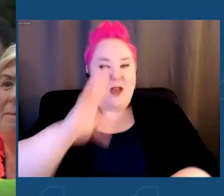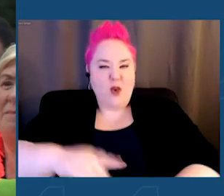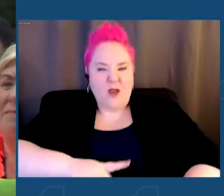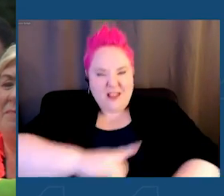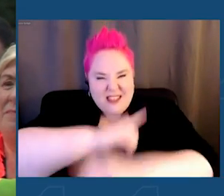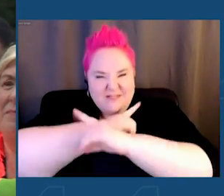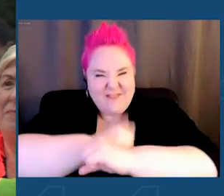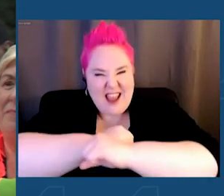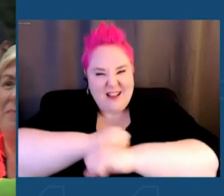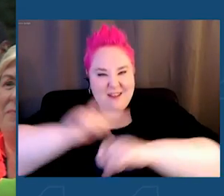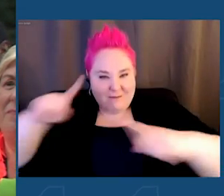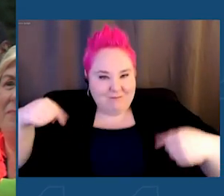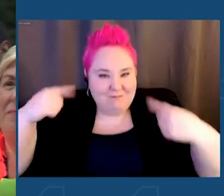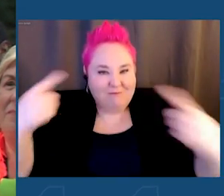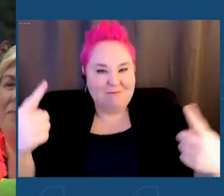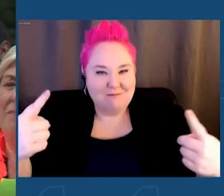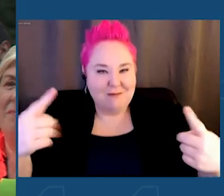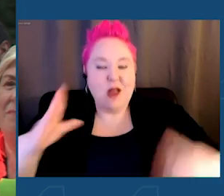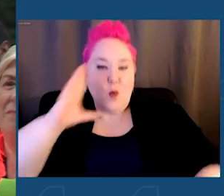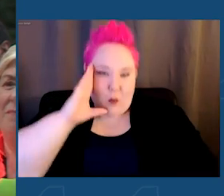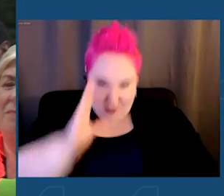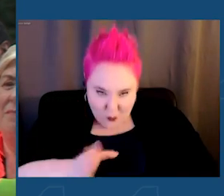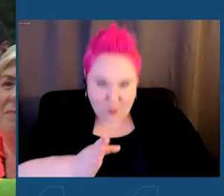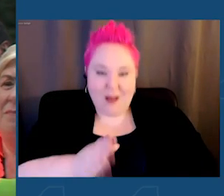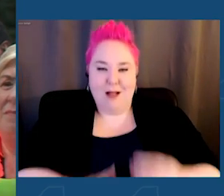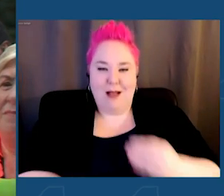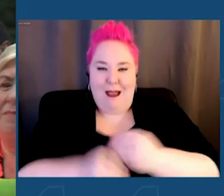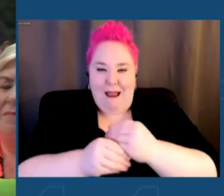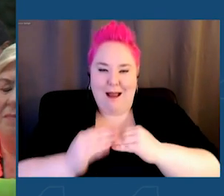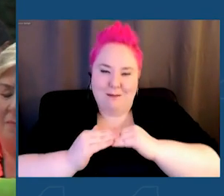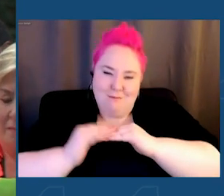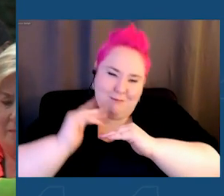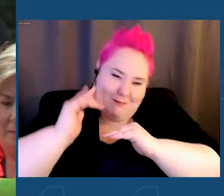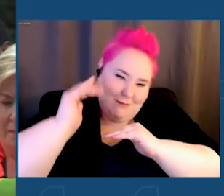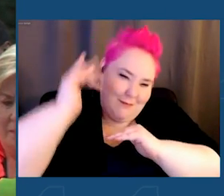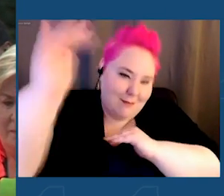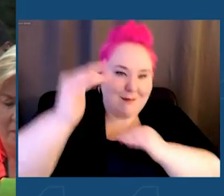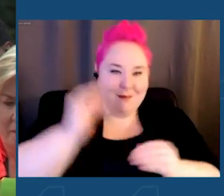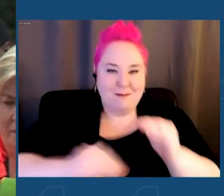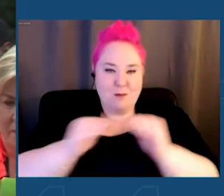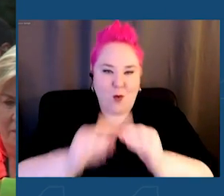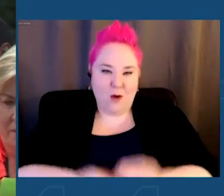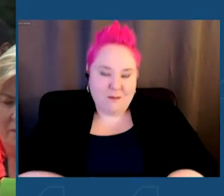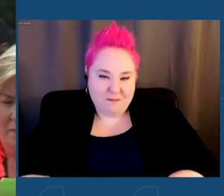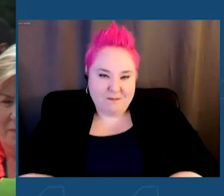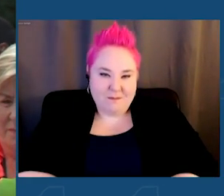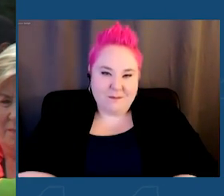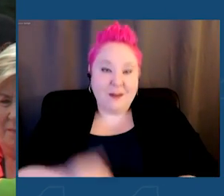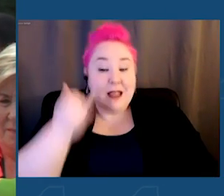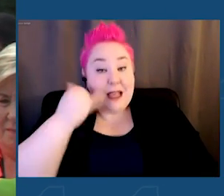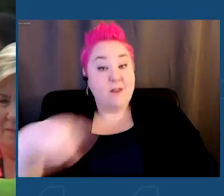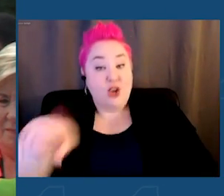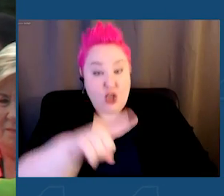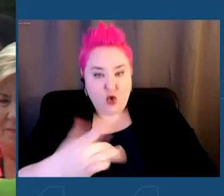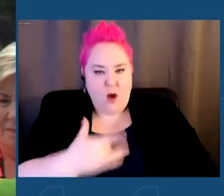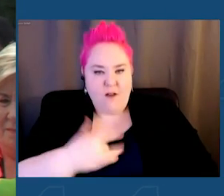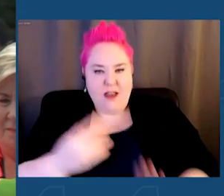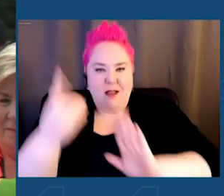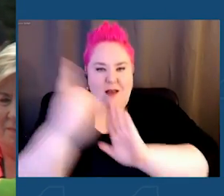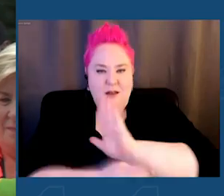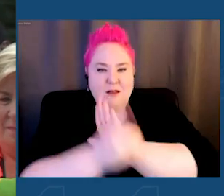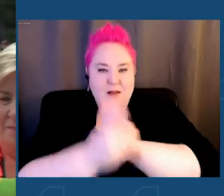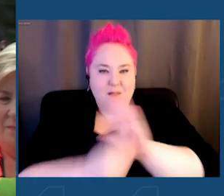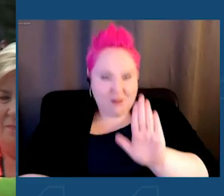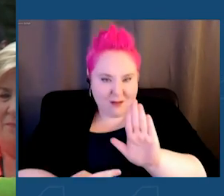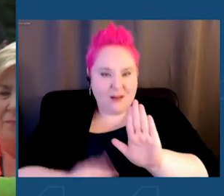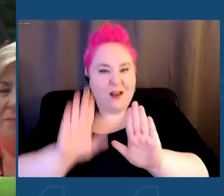made, and we are going to build upon that. And if you are being persecuted by the laws in your